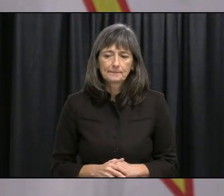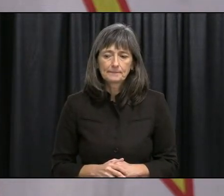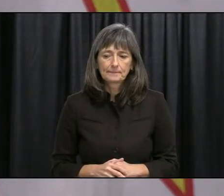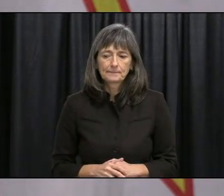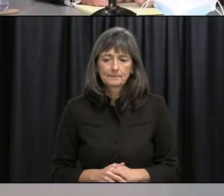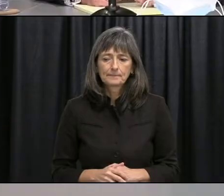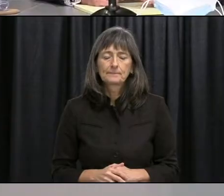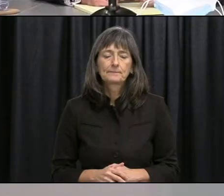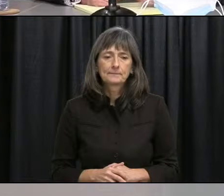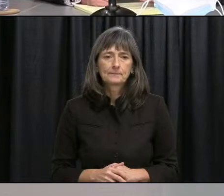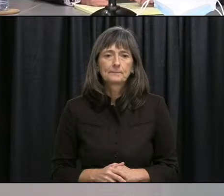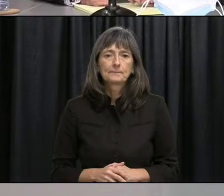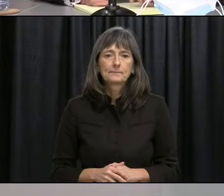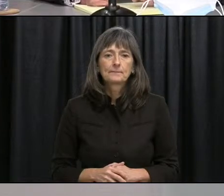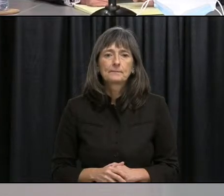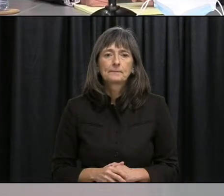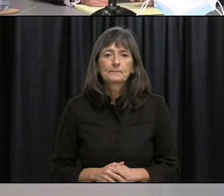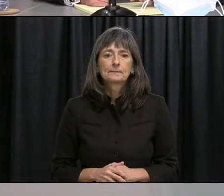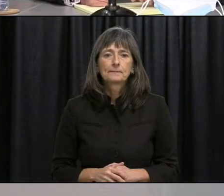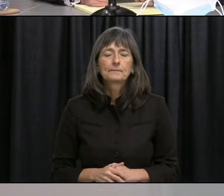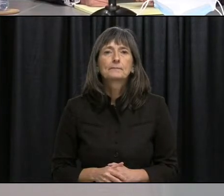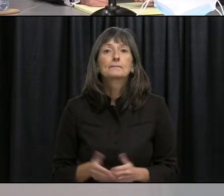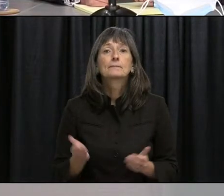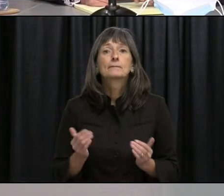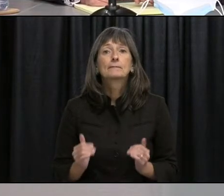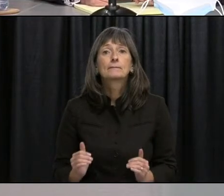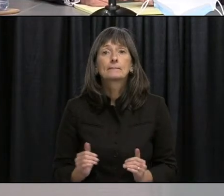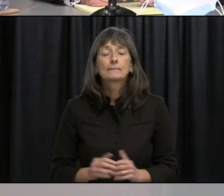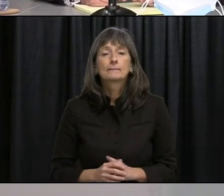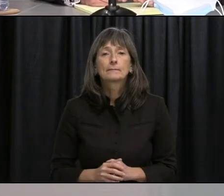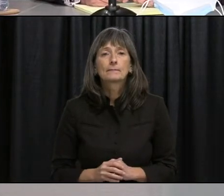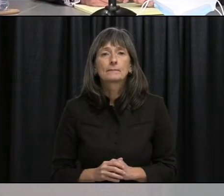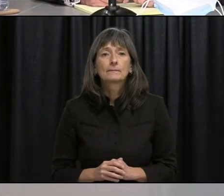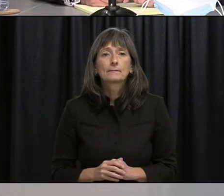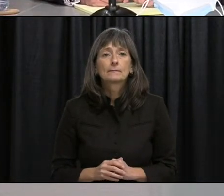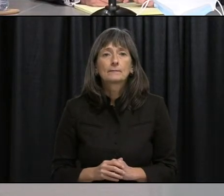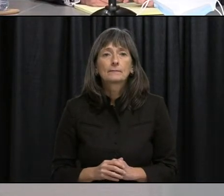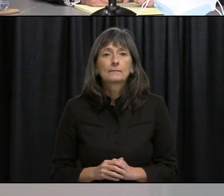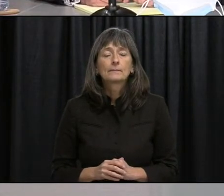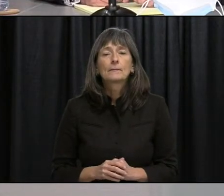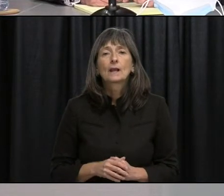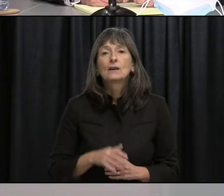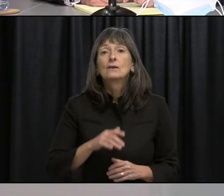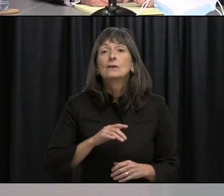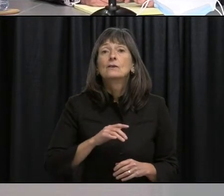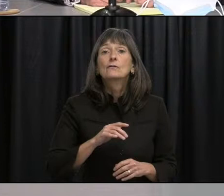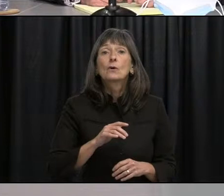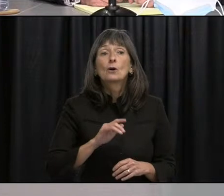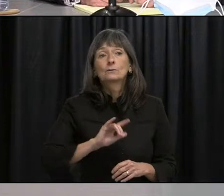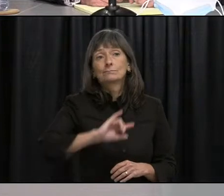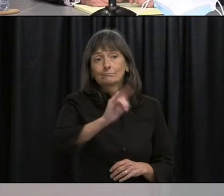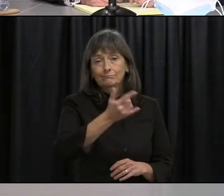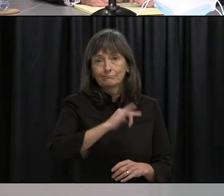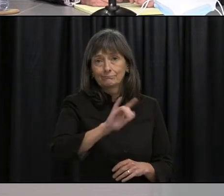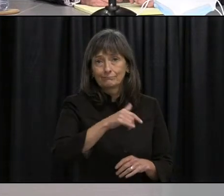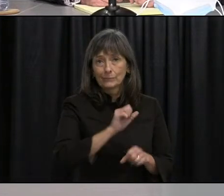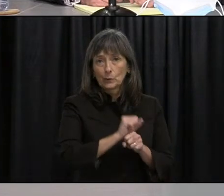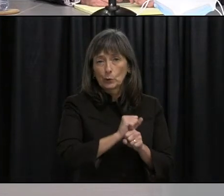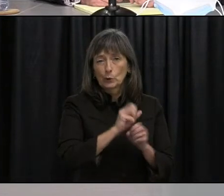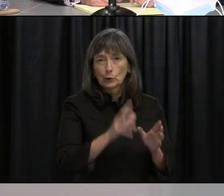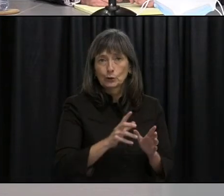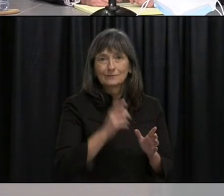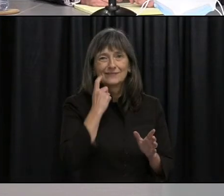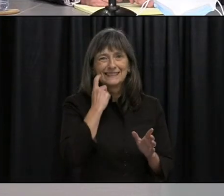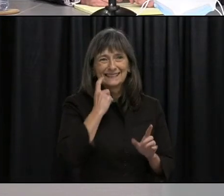For sure, thank you. And also, the question is somewhat in regards to the rotational worker pilot project, but in speaking to a